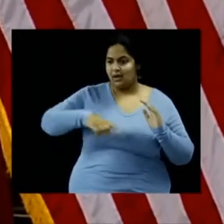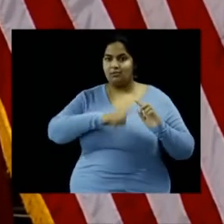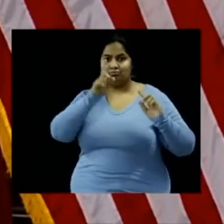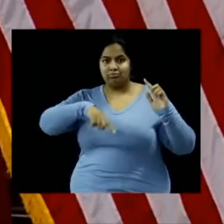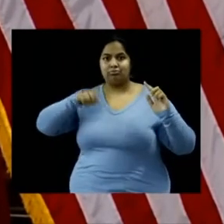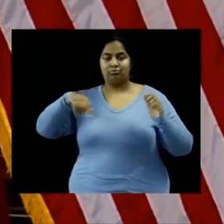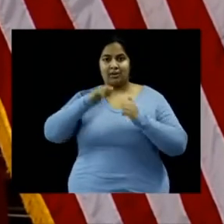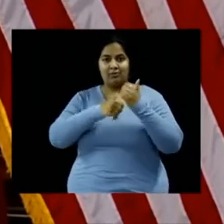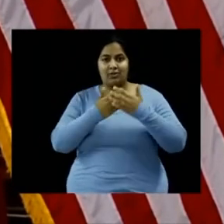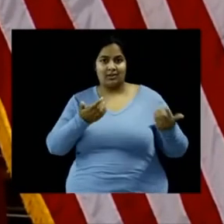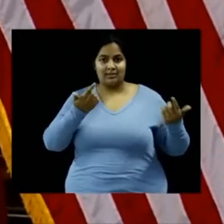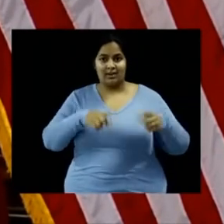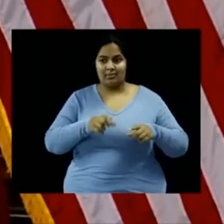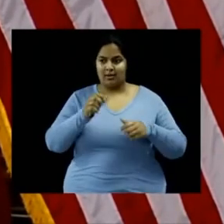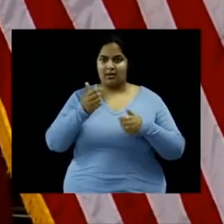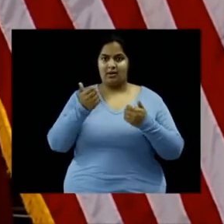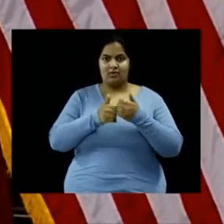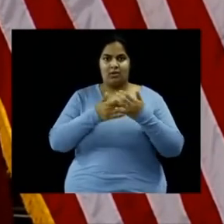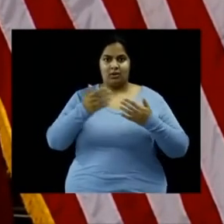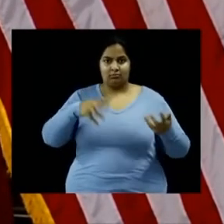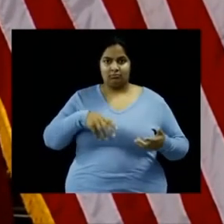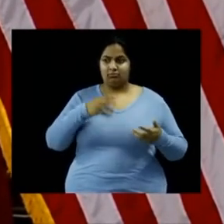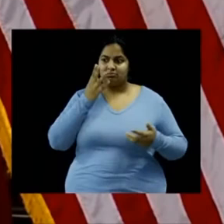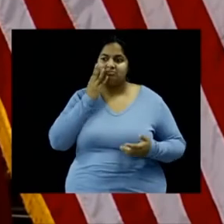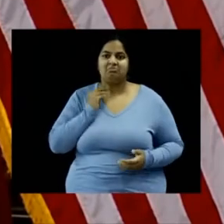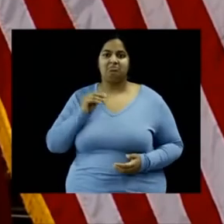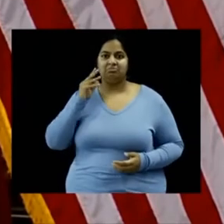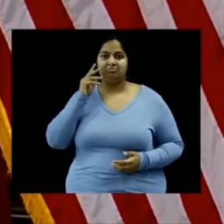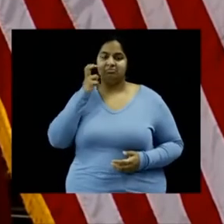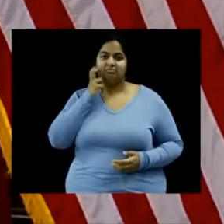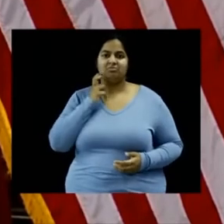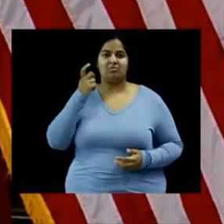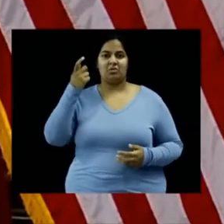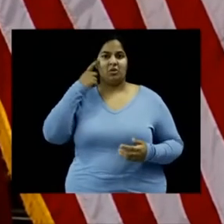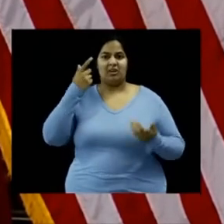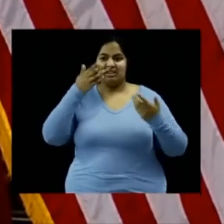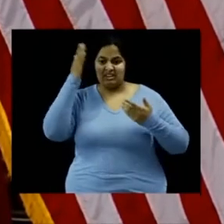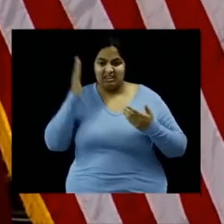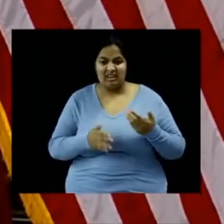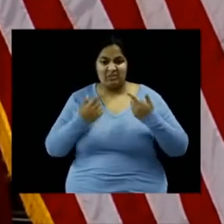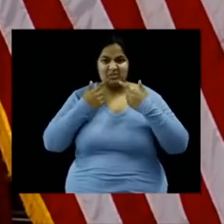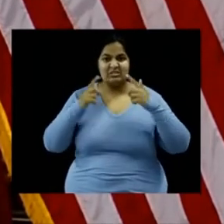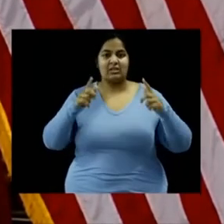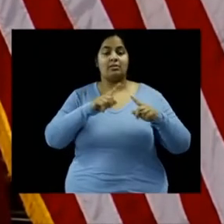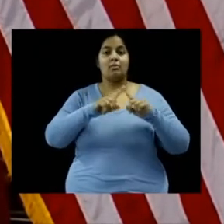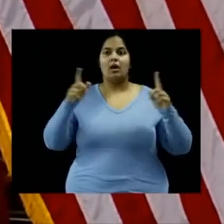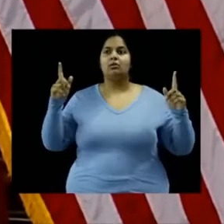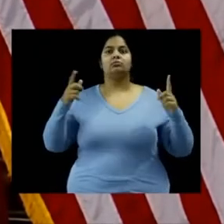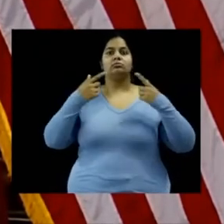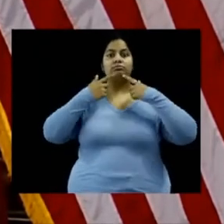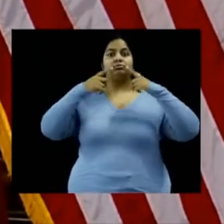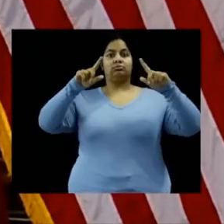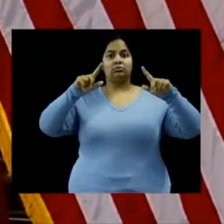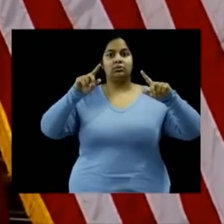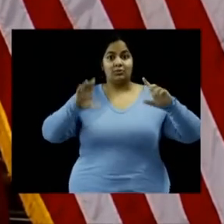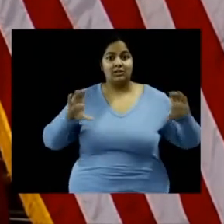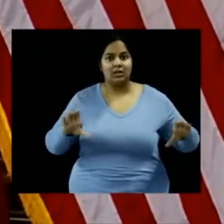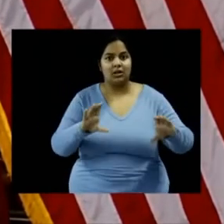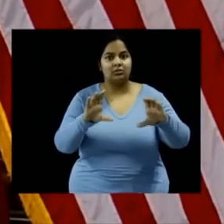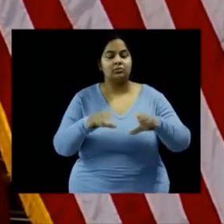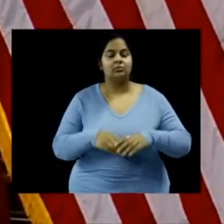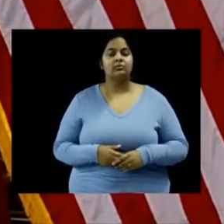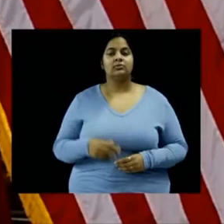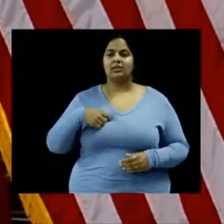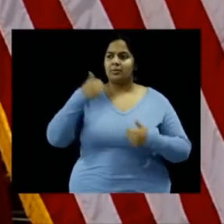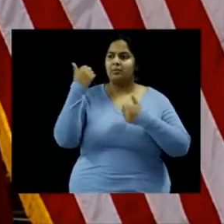for the moments that you had to go through that you thought you'd never make it, but here you are today and you have made it. I'm reminded of